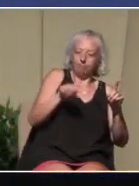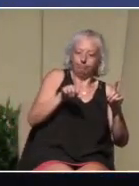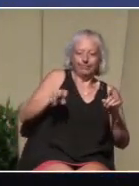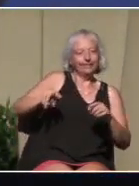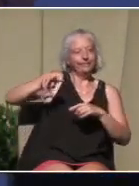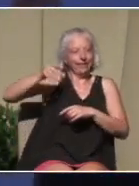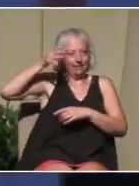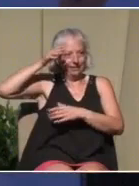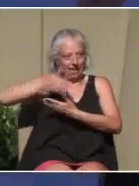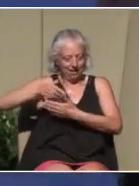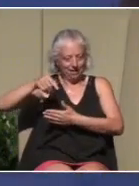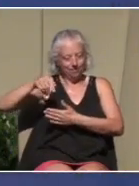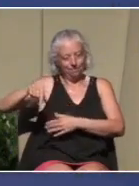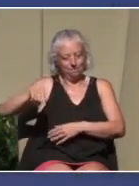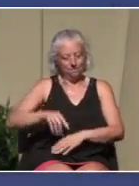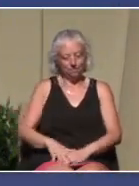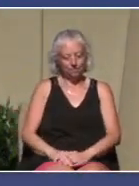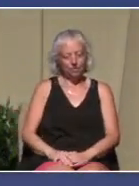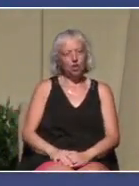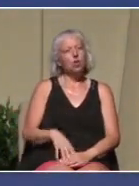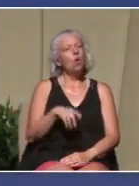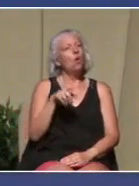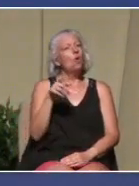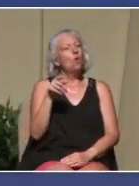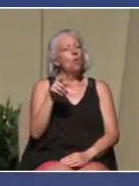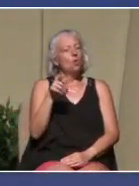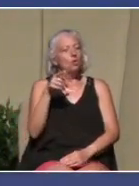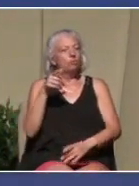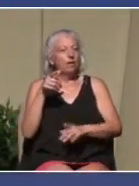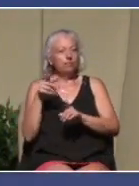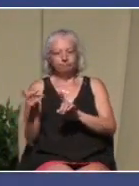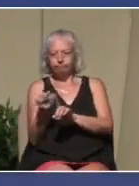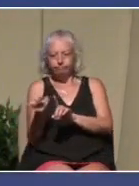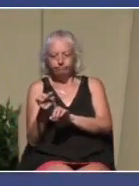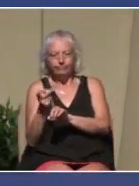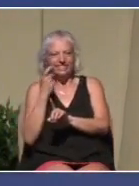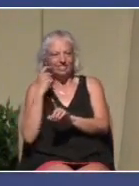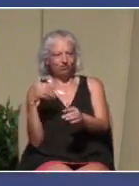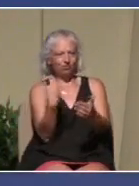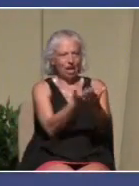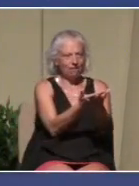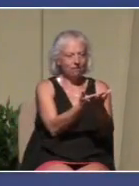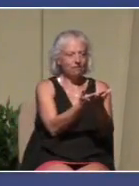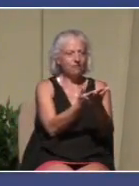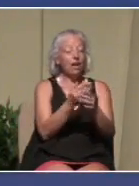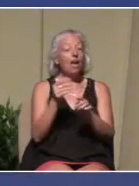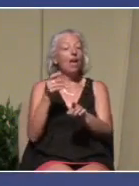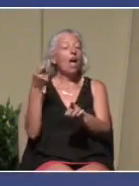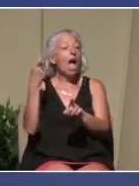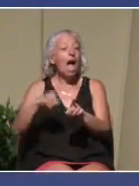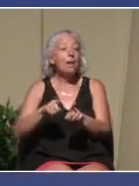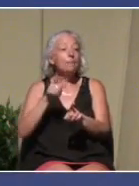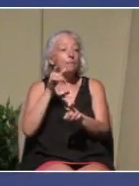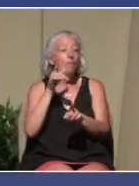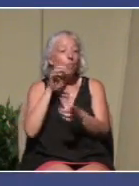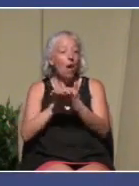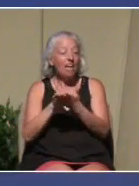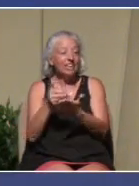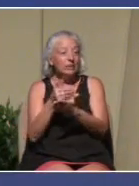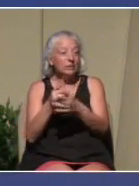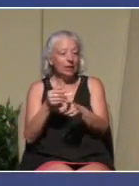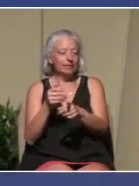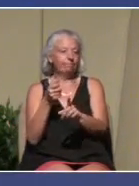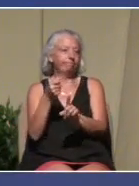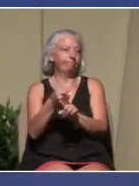And so shortly after she was there, Joy Davidman contracted cancer.